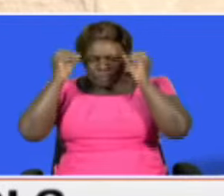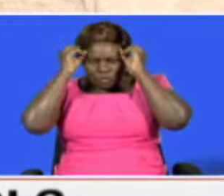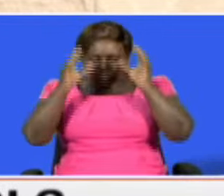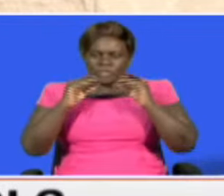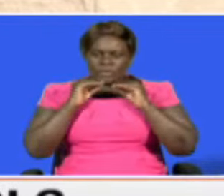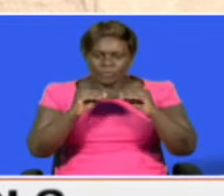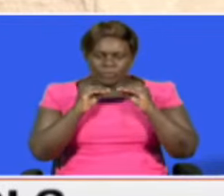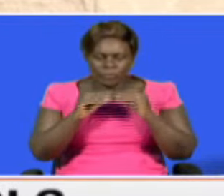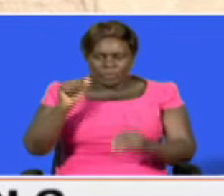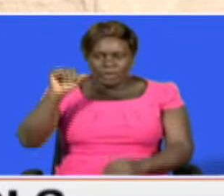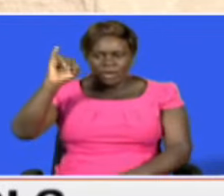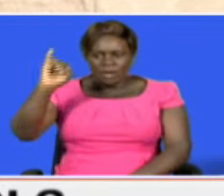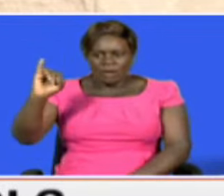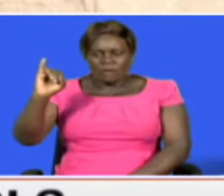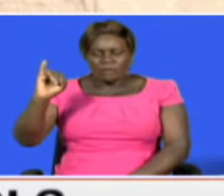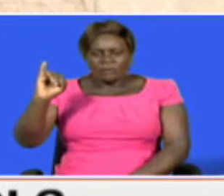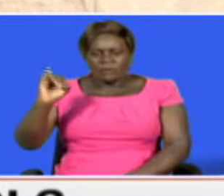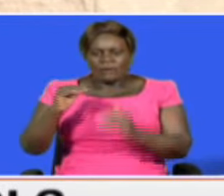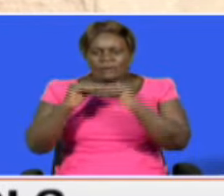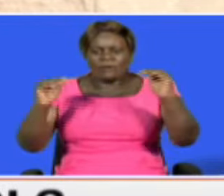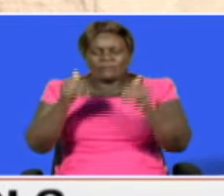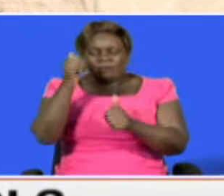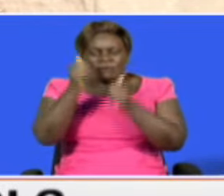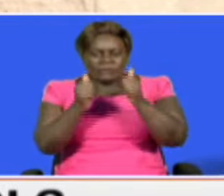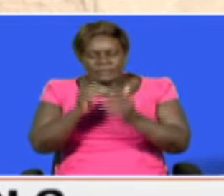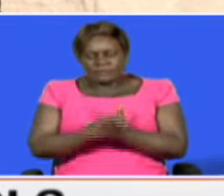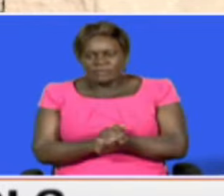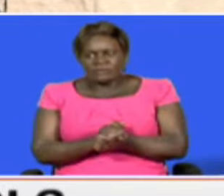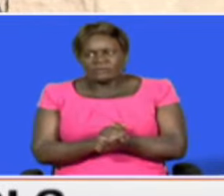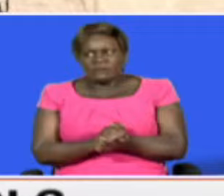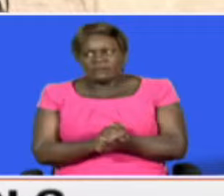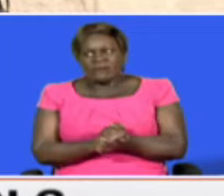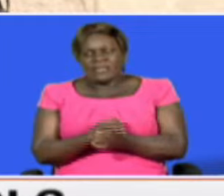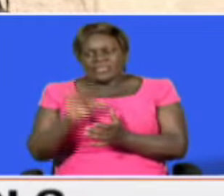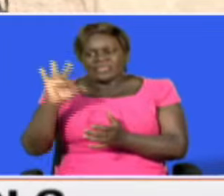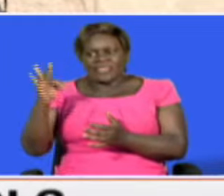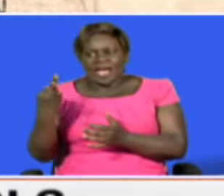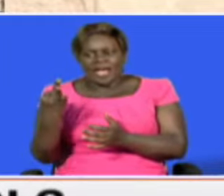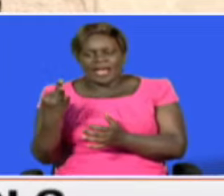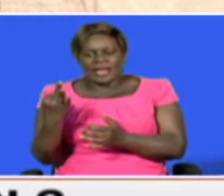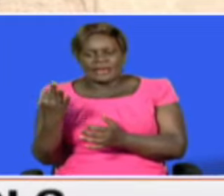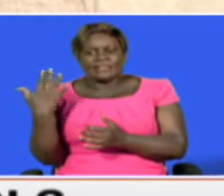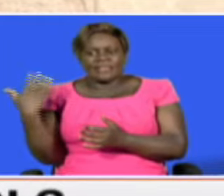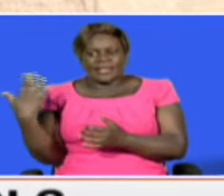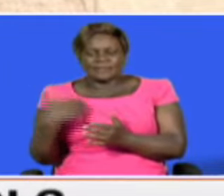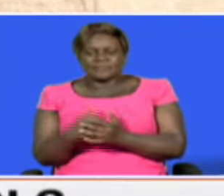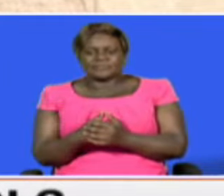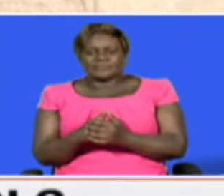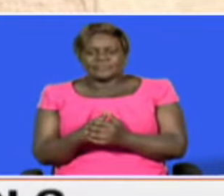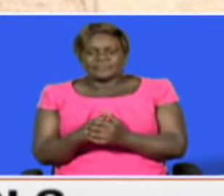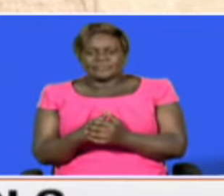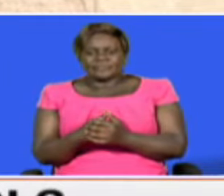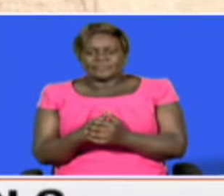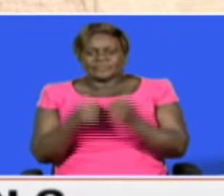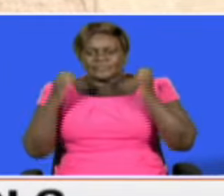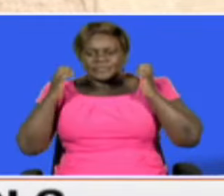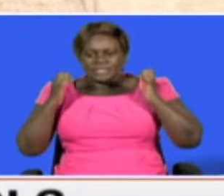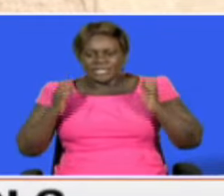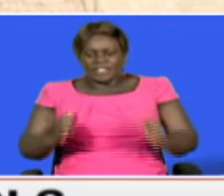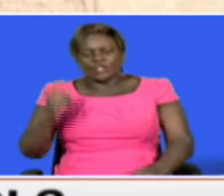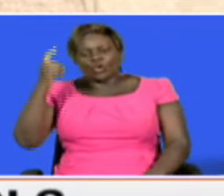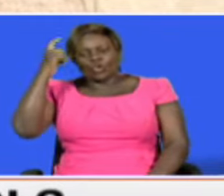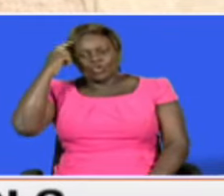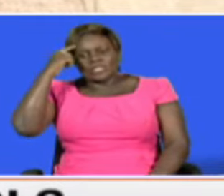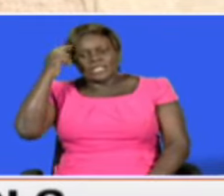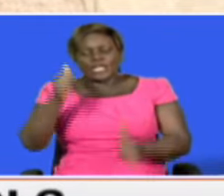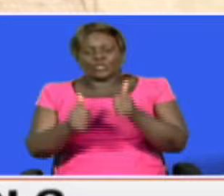taught artificial intelligence, and at what level? The third item is, what are some ethical